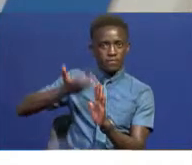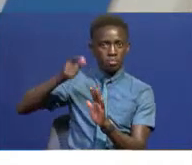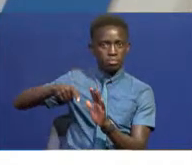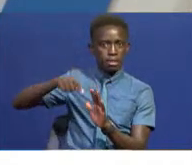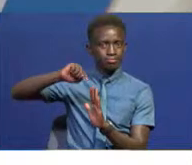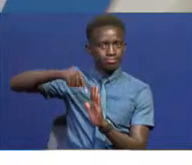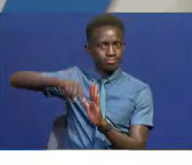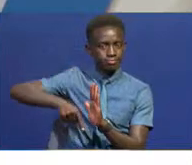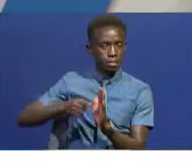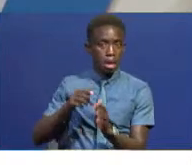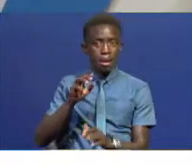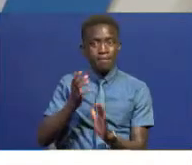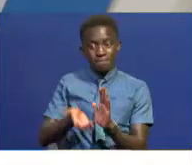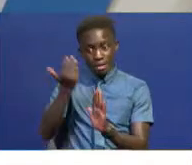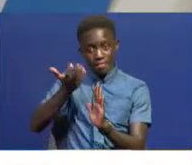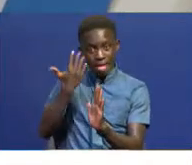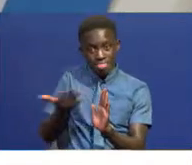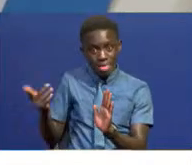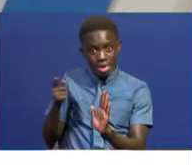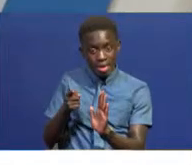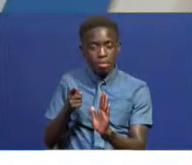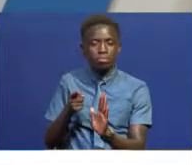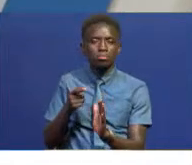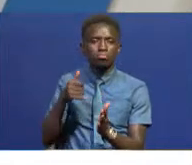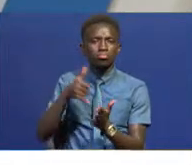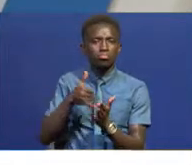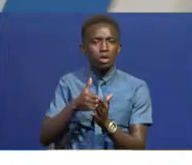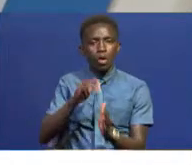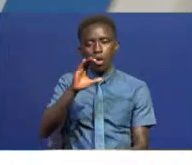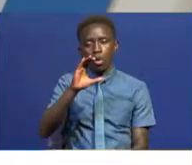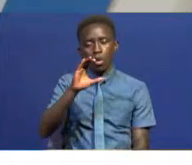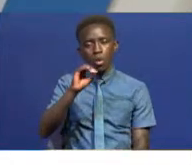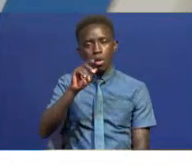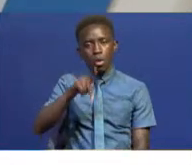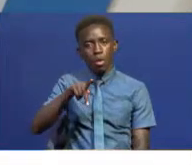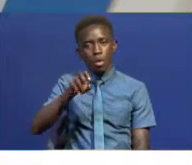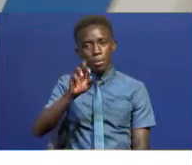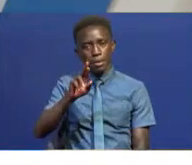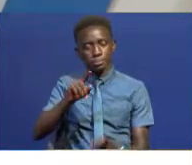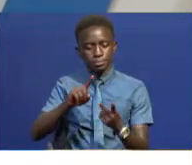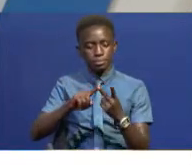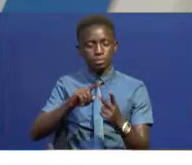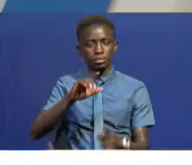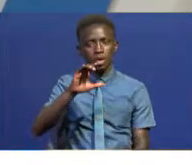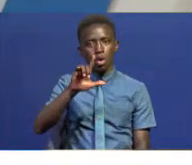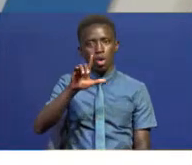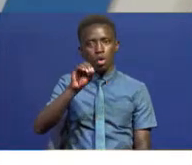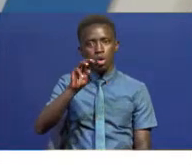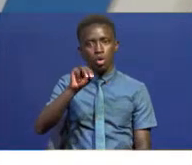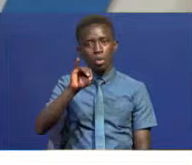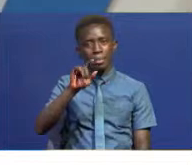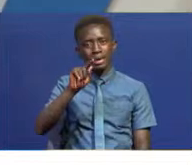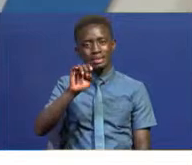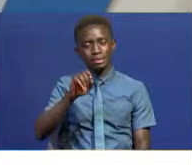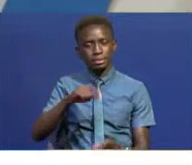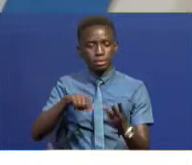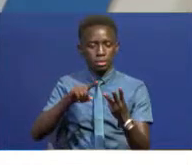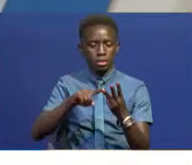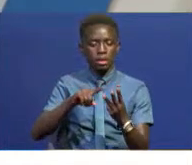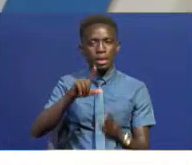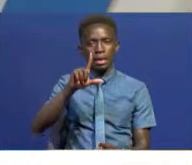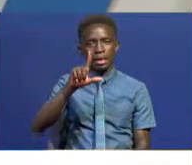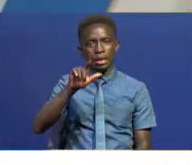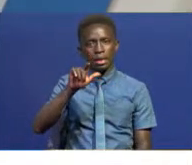strategic minerals, which include copper, we have chromite, we have rare earths, we have